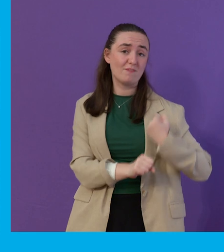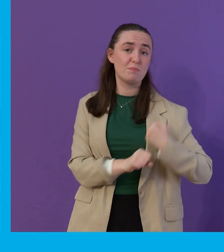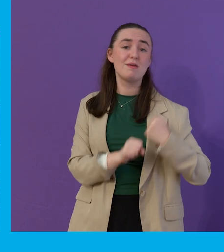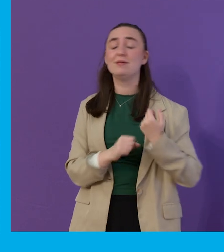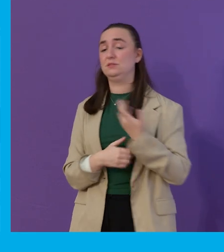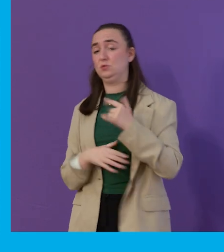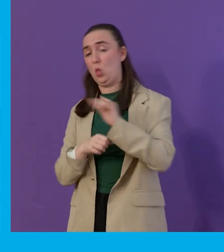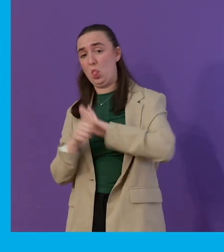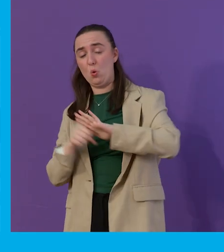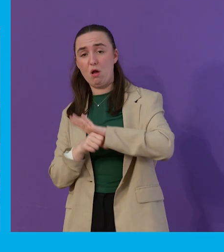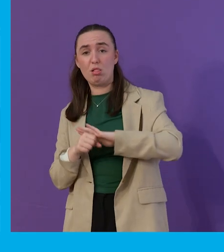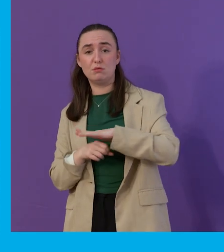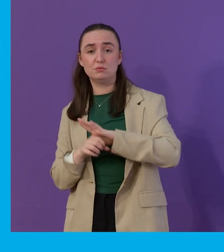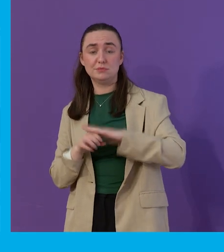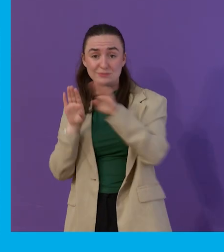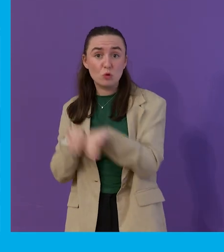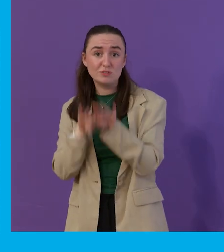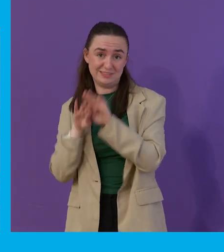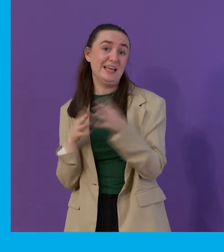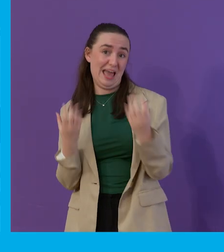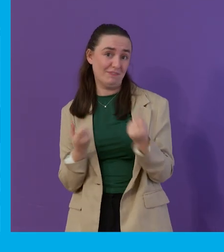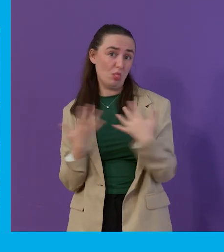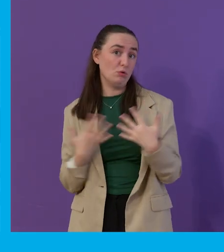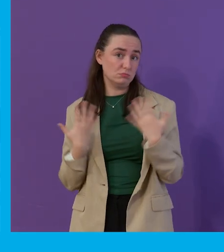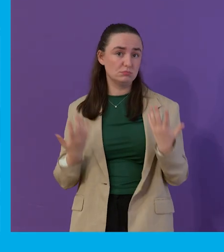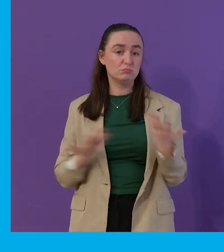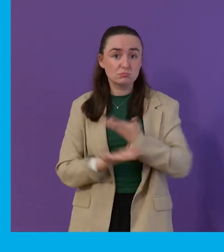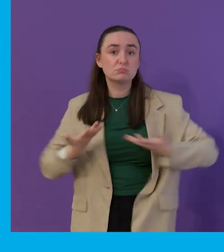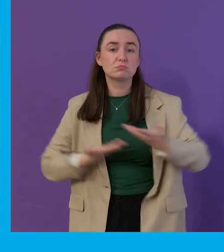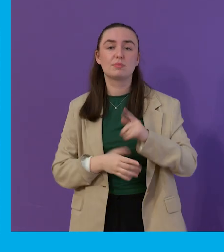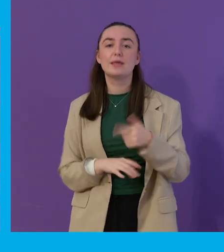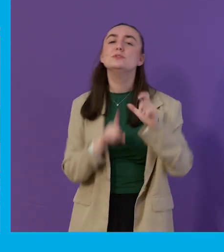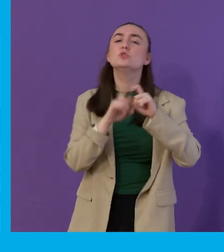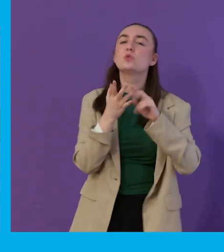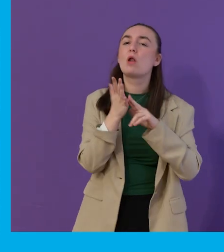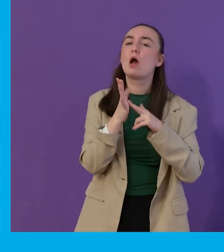and we'll have a poorer system. Yeah, certainly. Okay, Donna, come on in. Hang